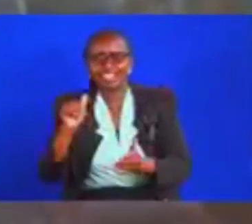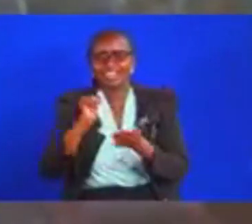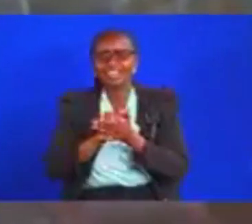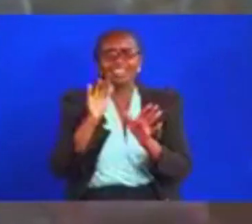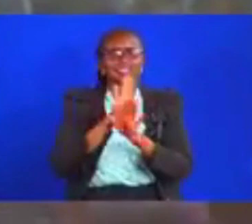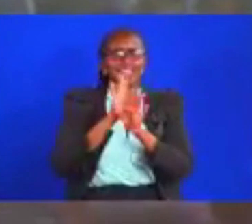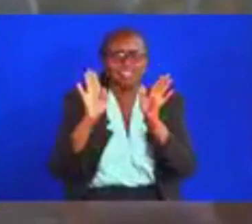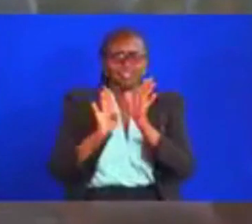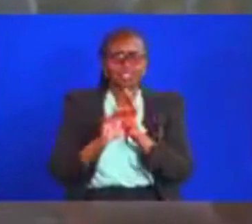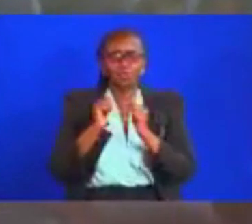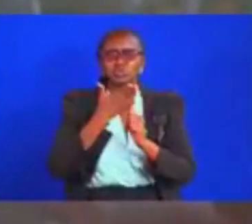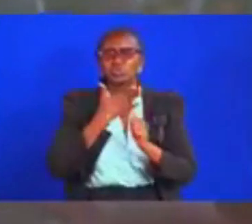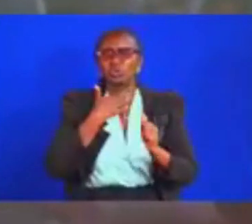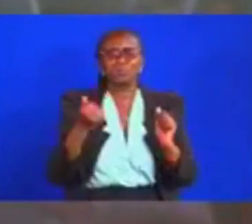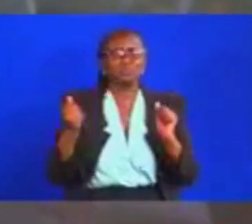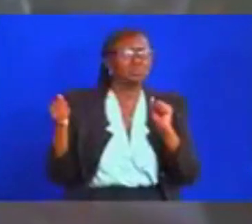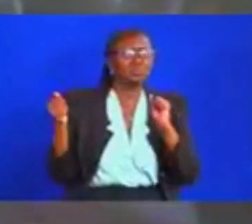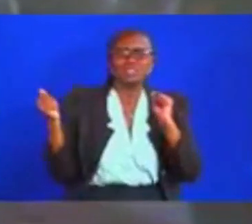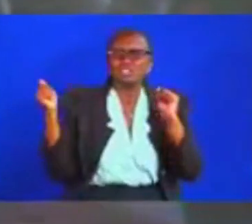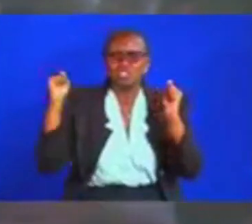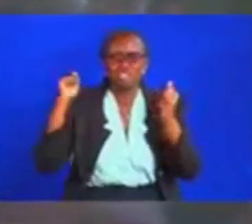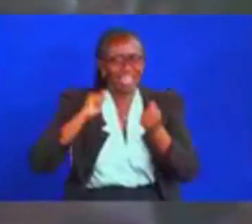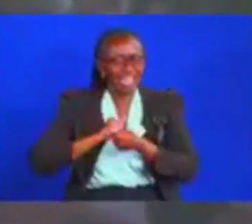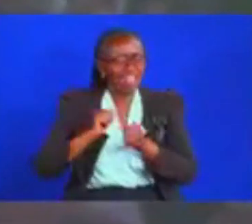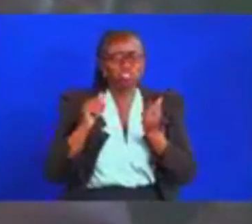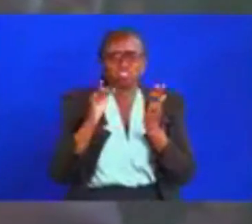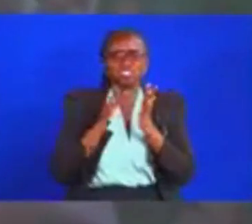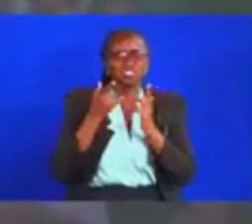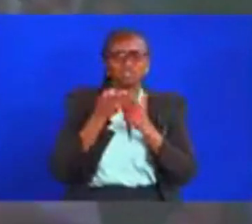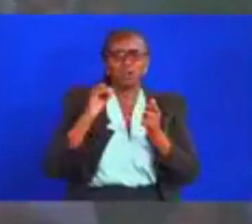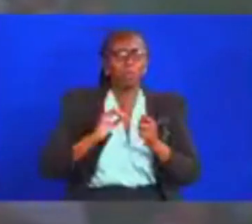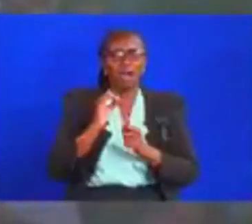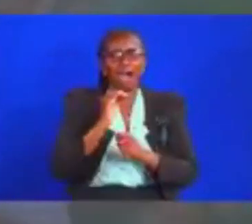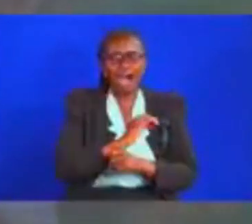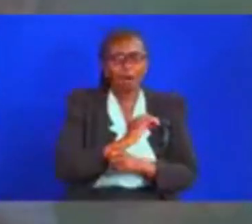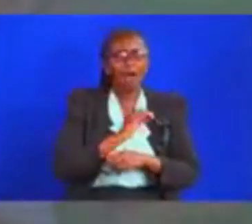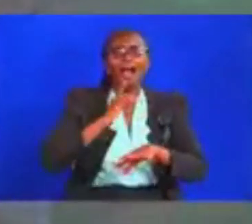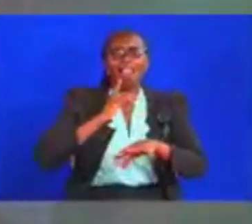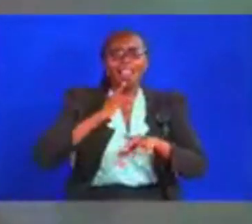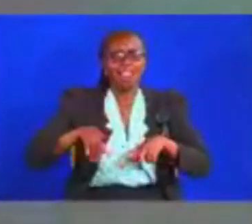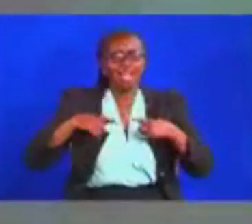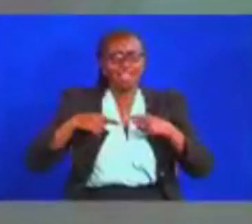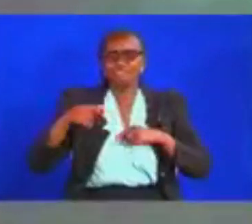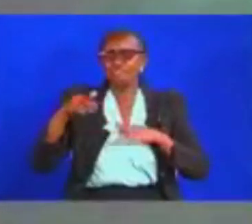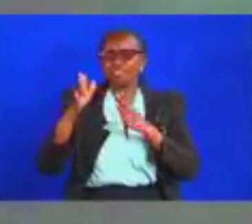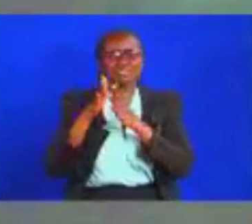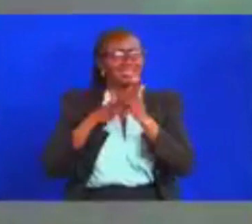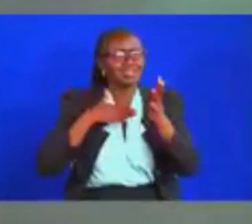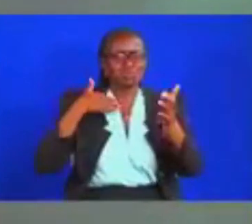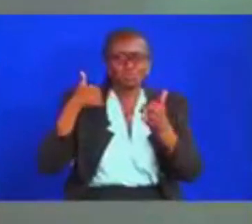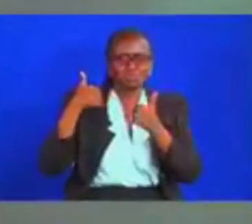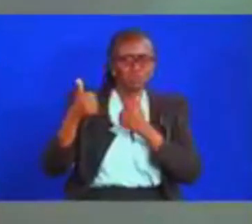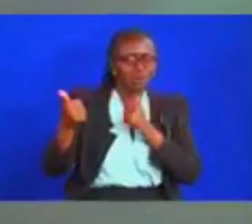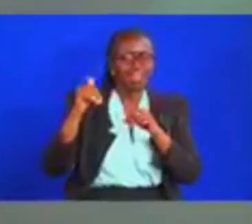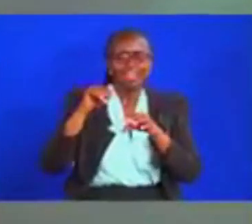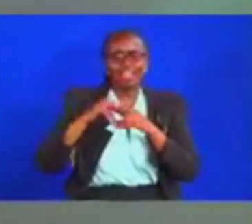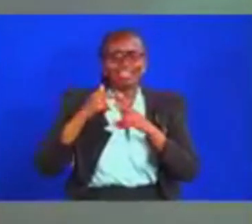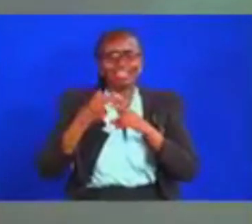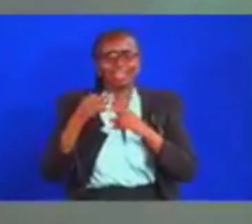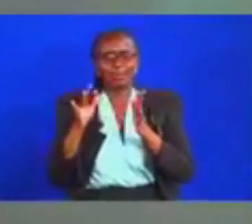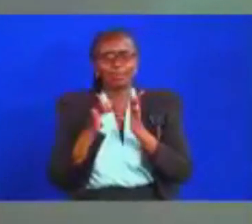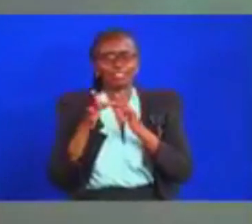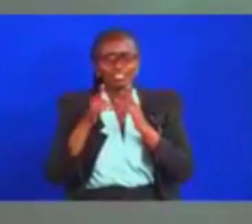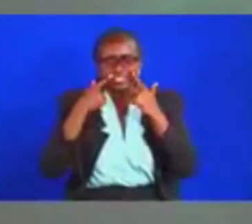wants to drive Jesus out of our lives and our civilization, we come against it in Jesus' name. We declare that